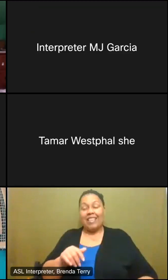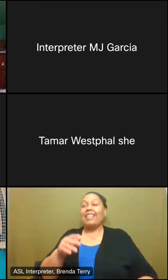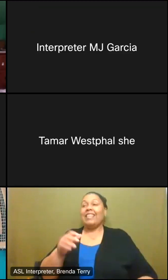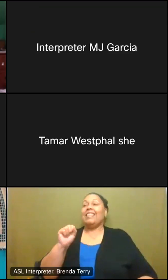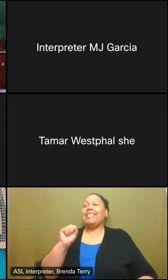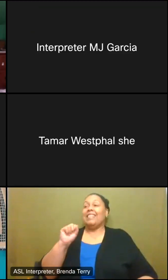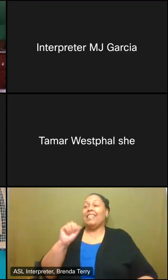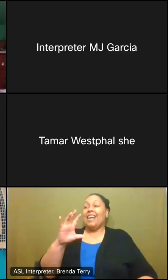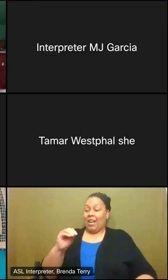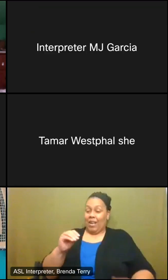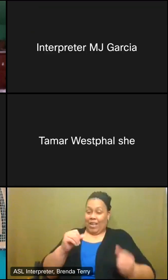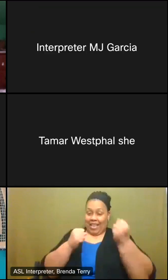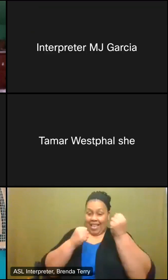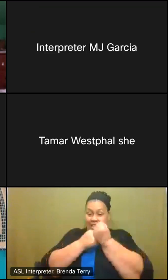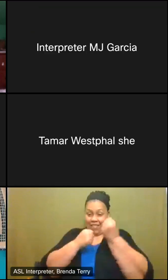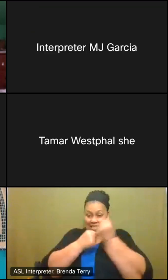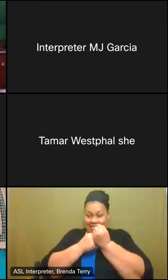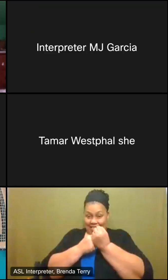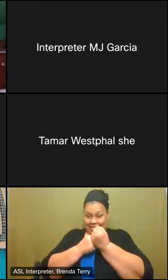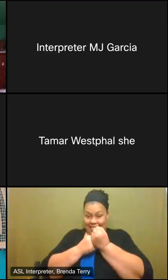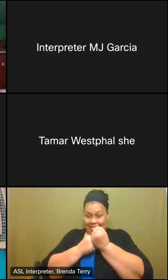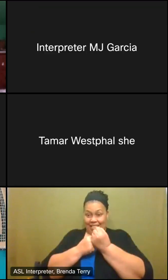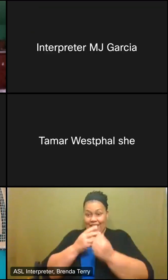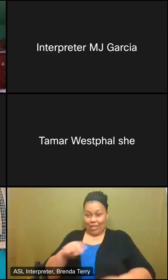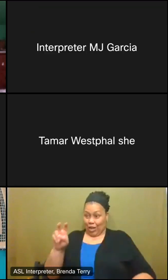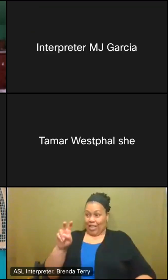So advocacy, the journey. So